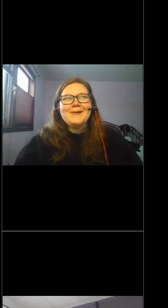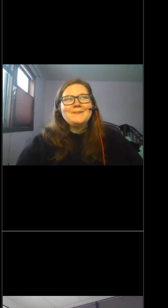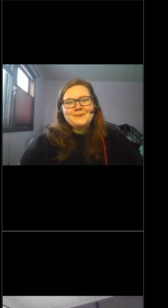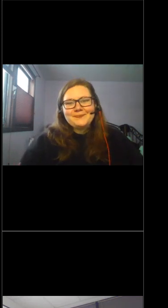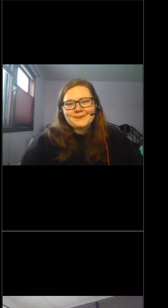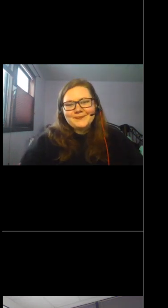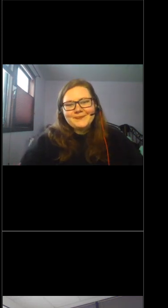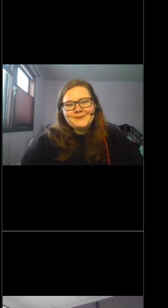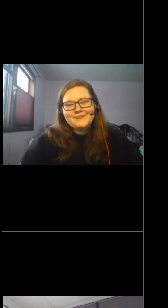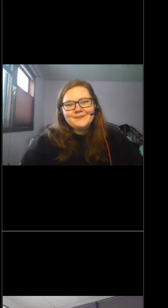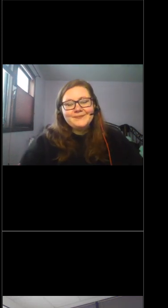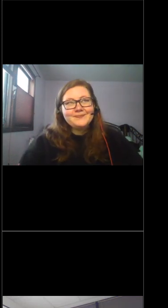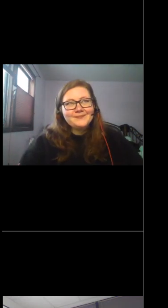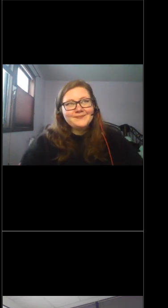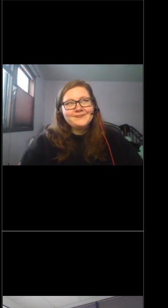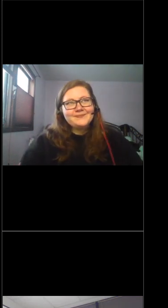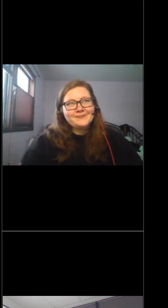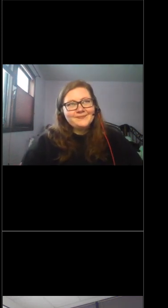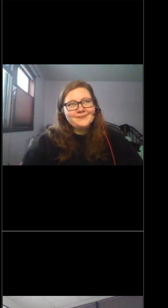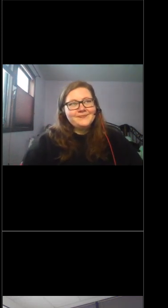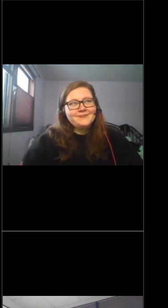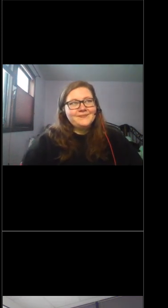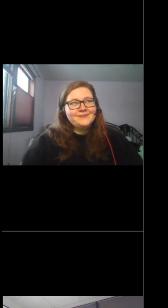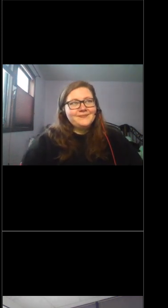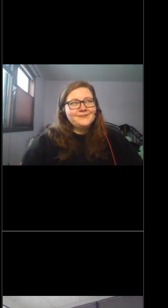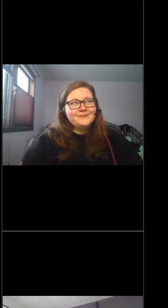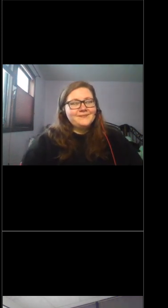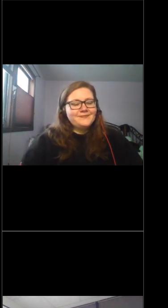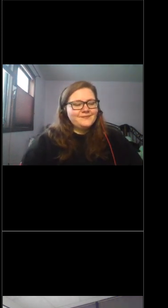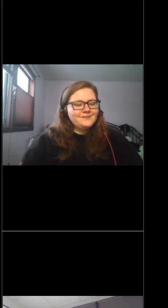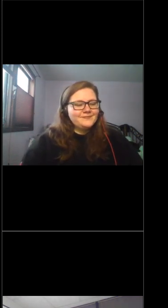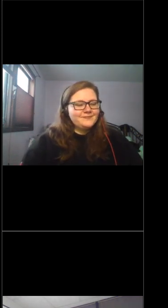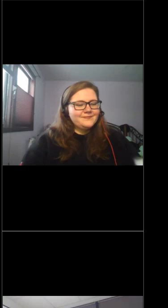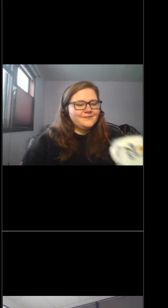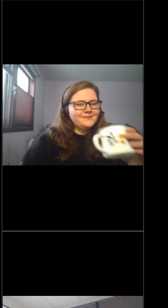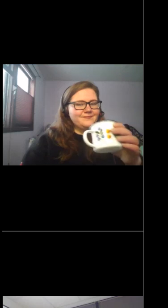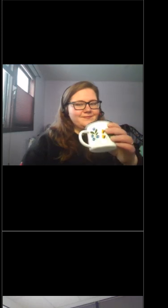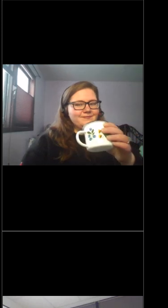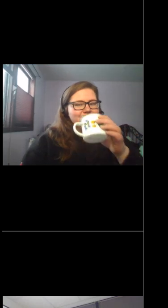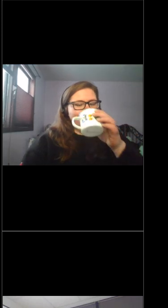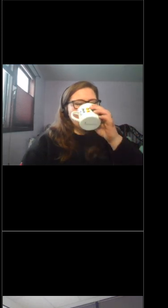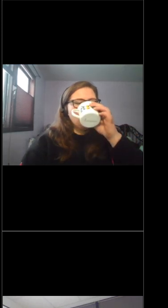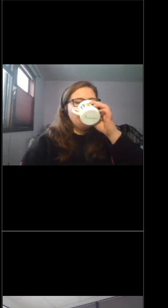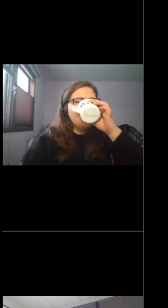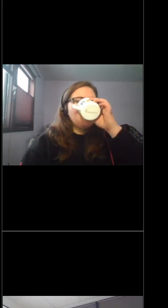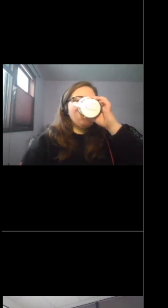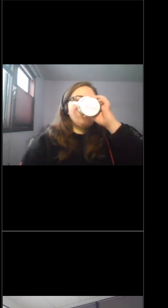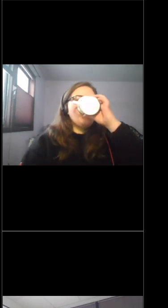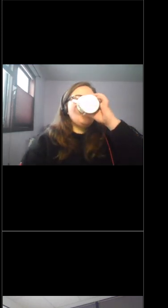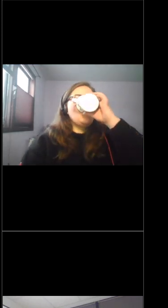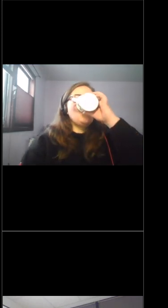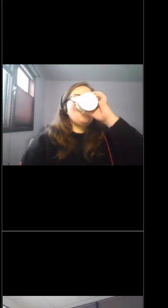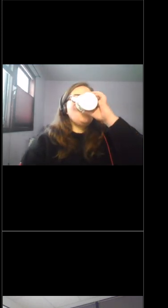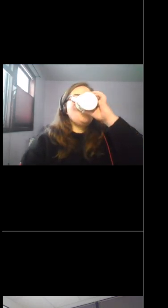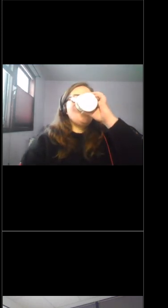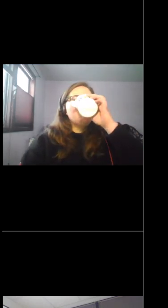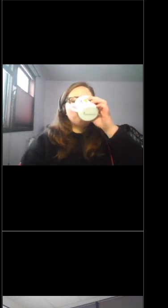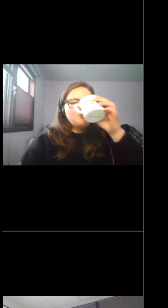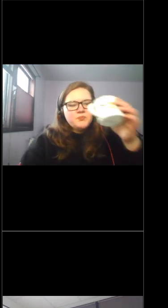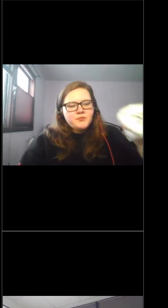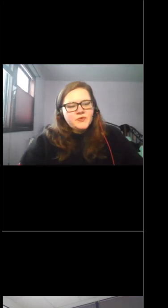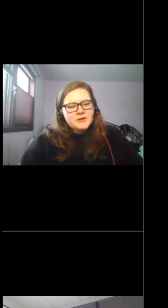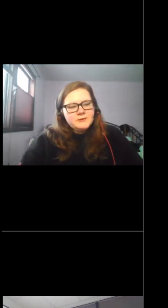I explain it a little bit? So if you sign up for Full Lives and you pay your money to go to Full